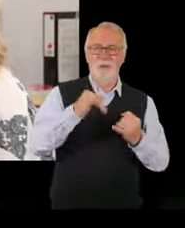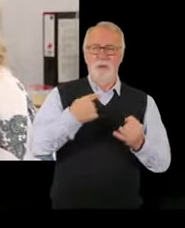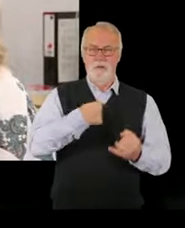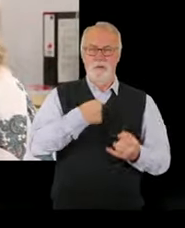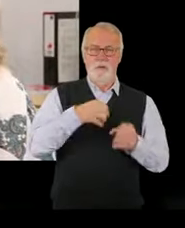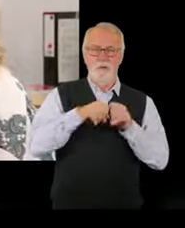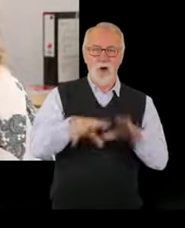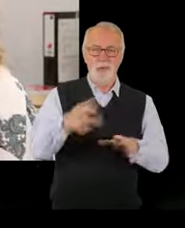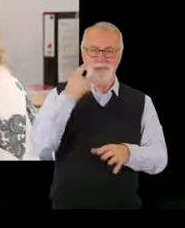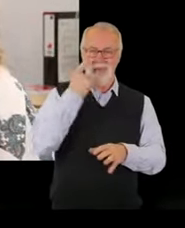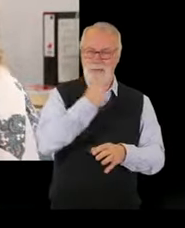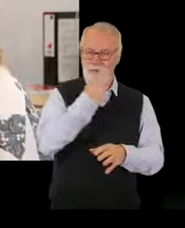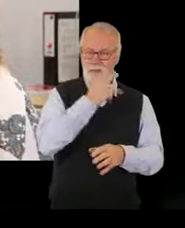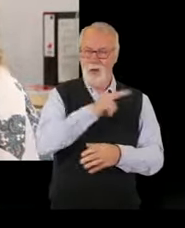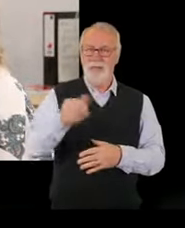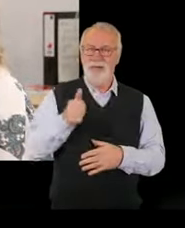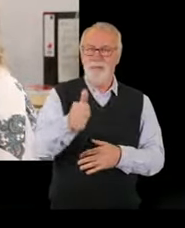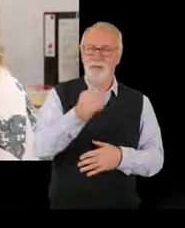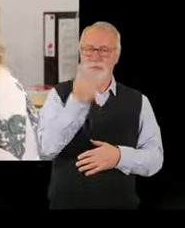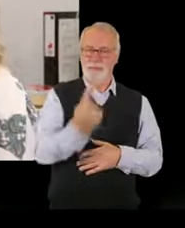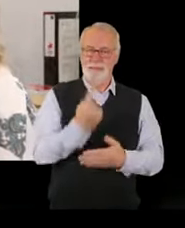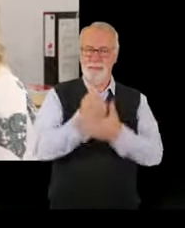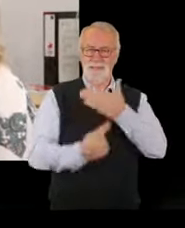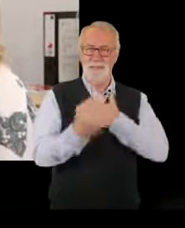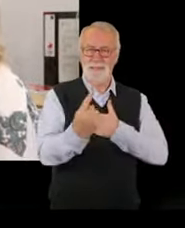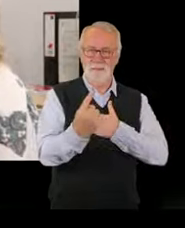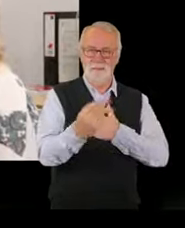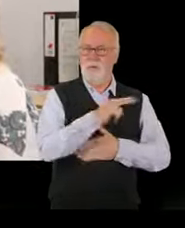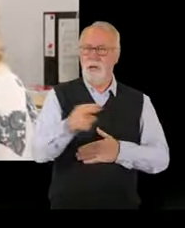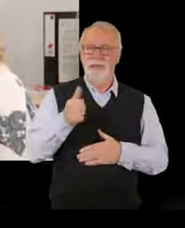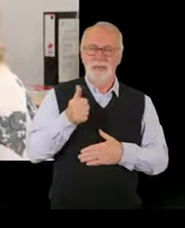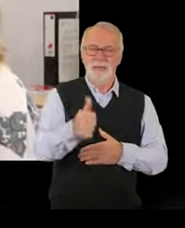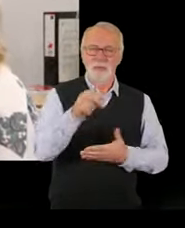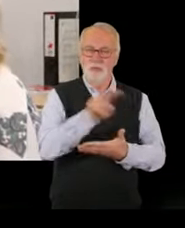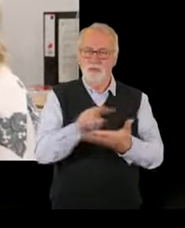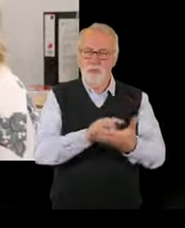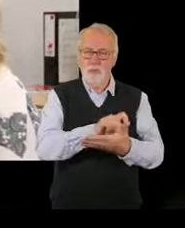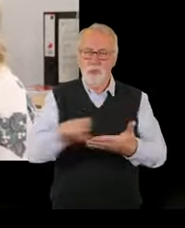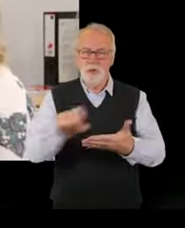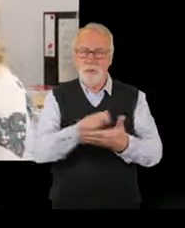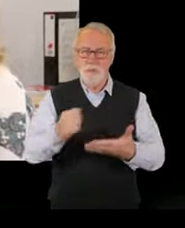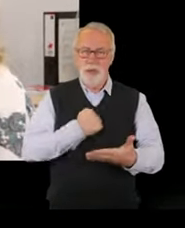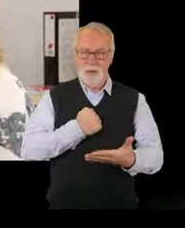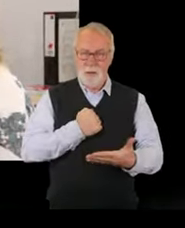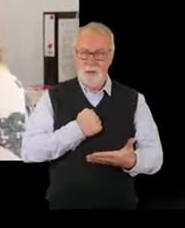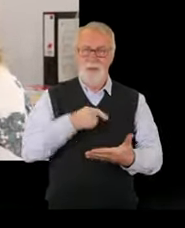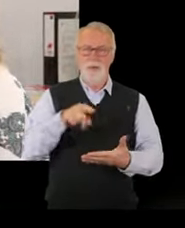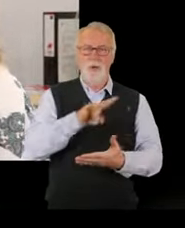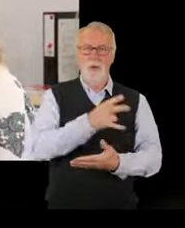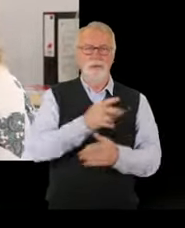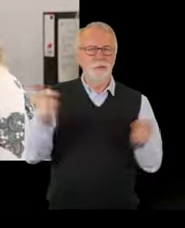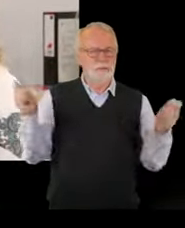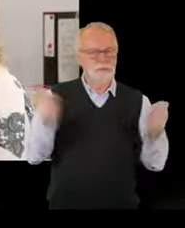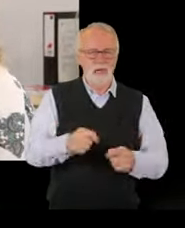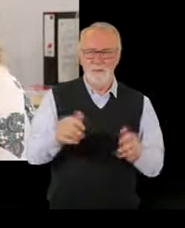sight and not being able to be independent, being able to read, go out on your own.